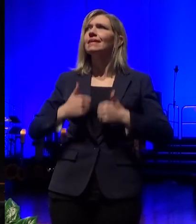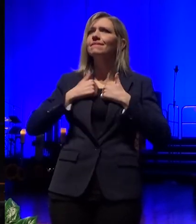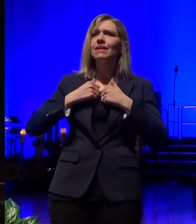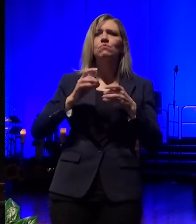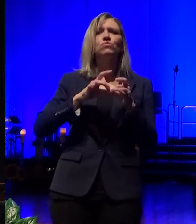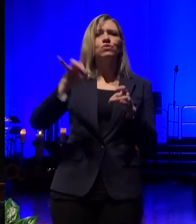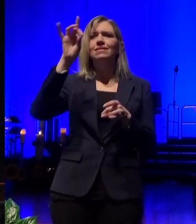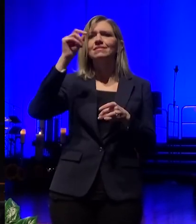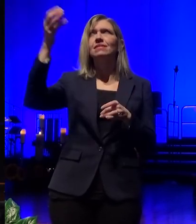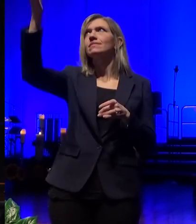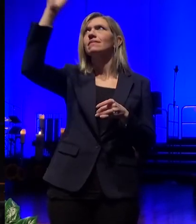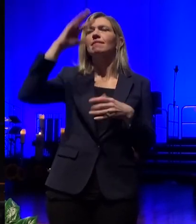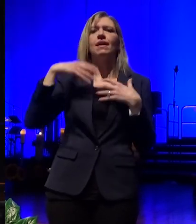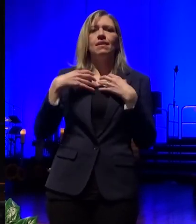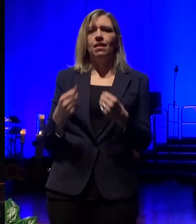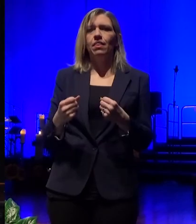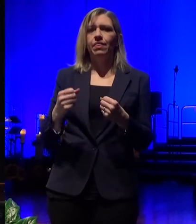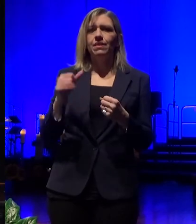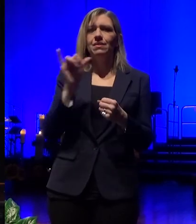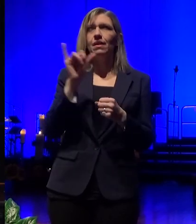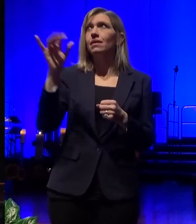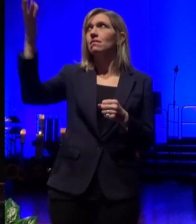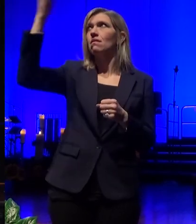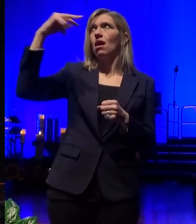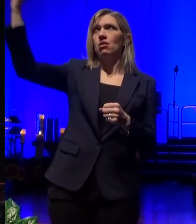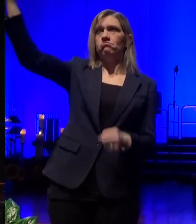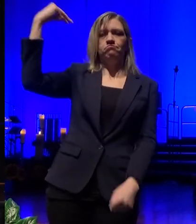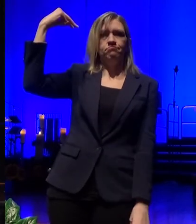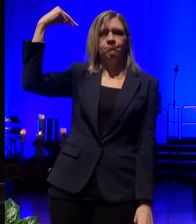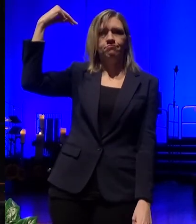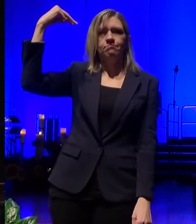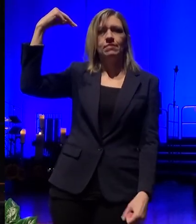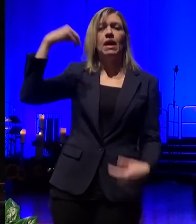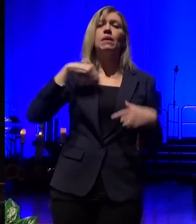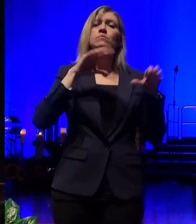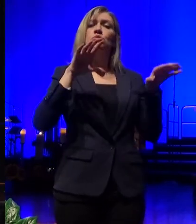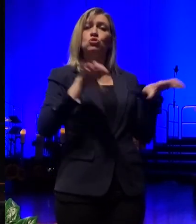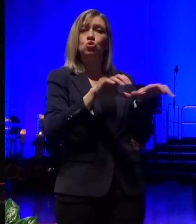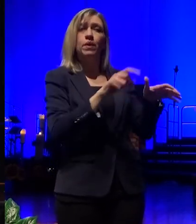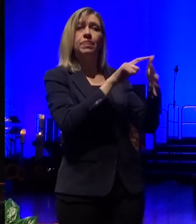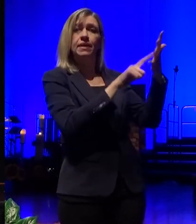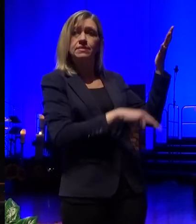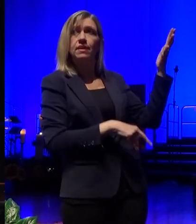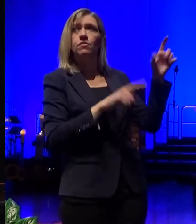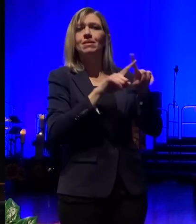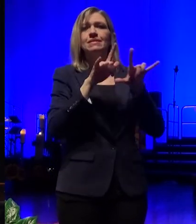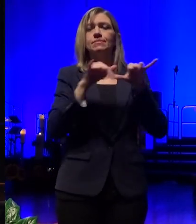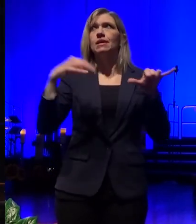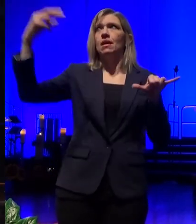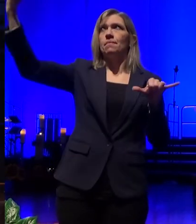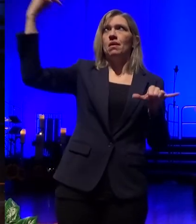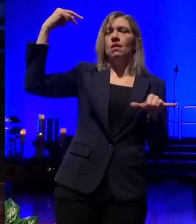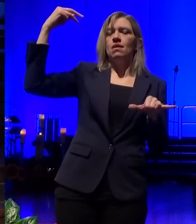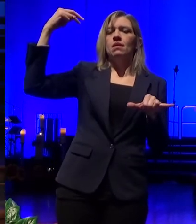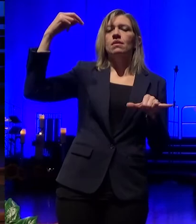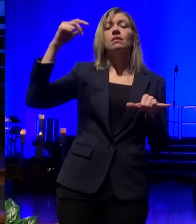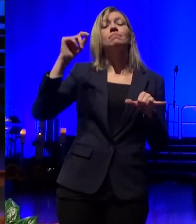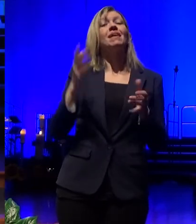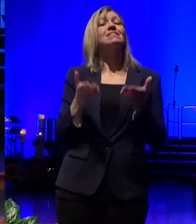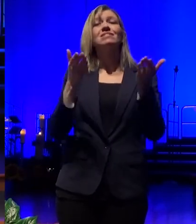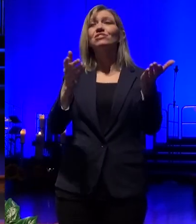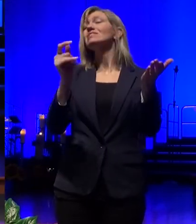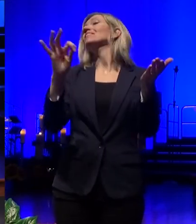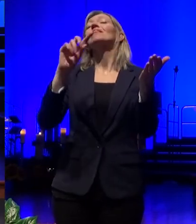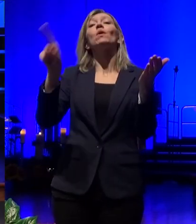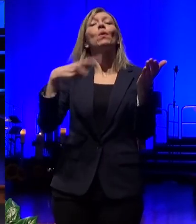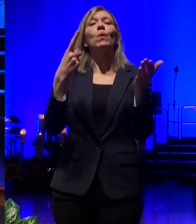health. As God sees me while I'm doing that other stuff. My suggestion is if all I ever do is